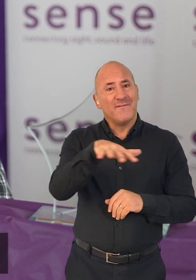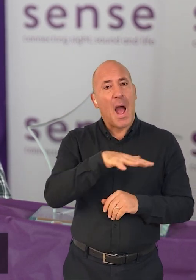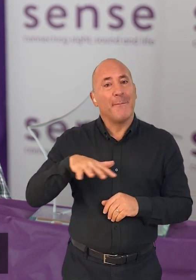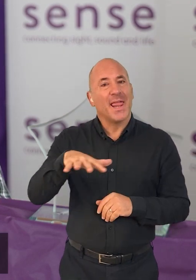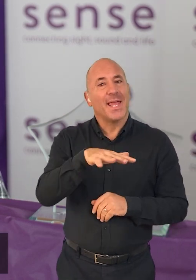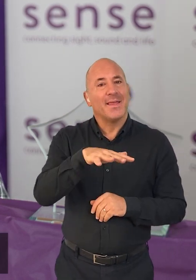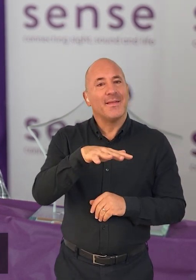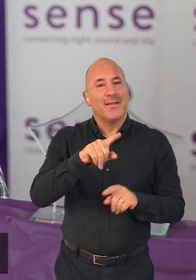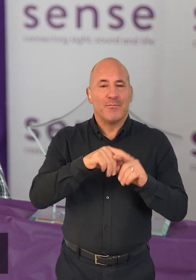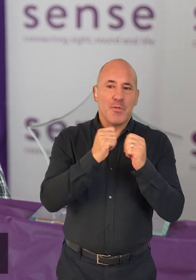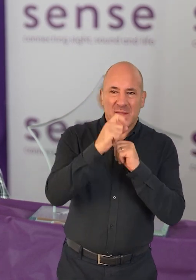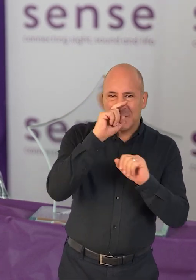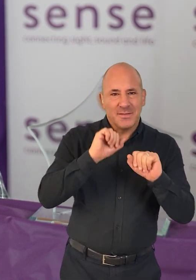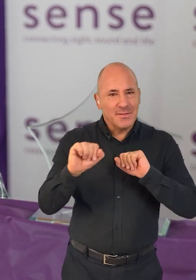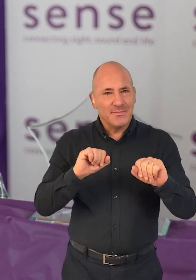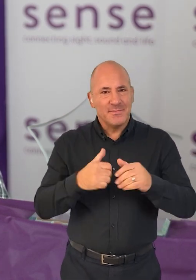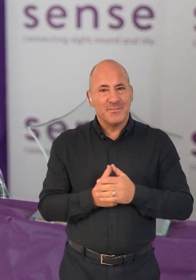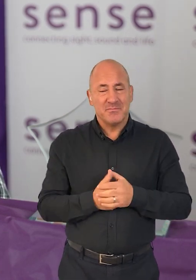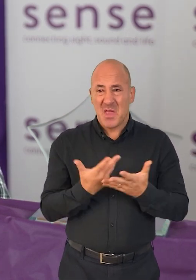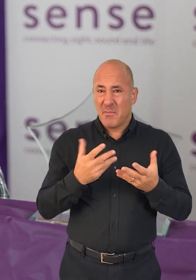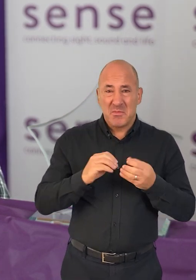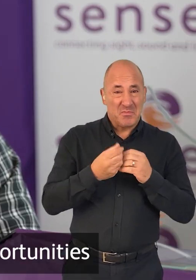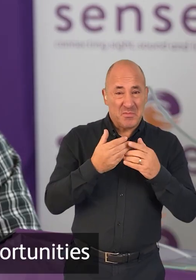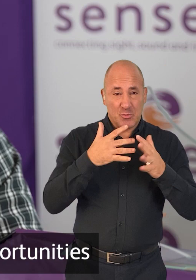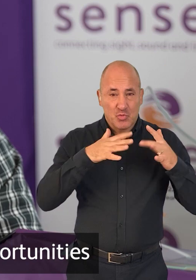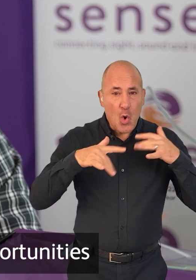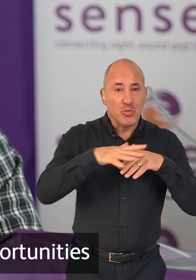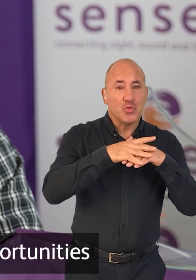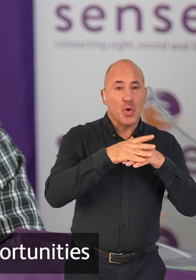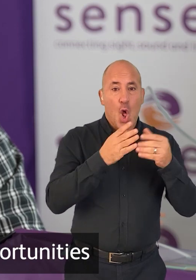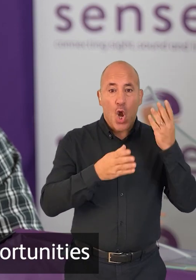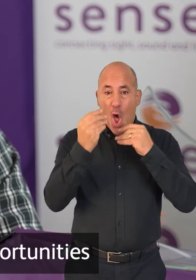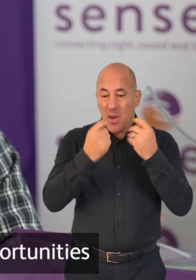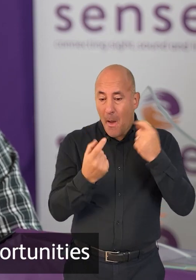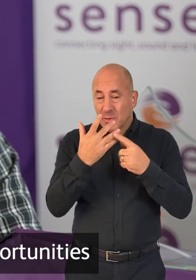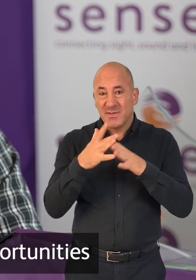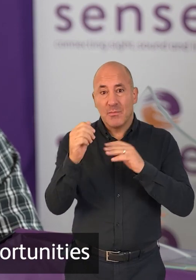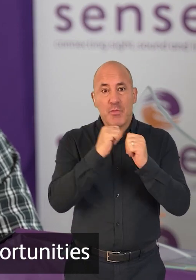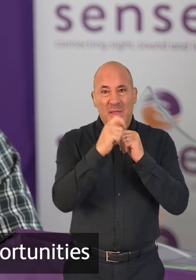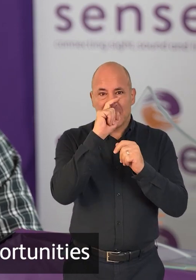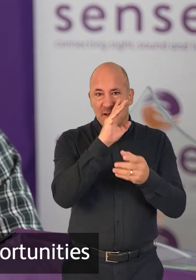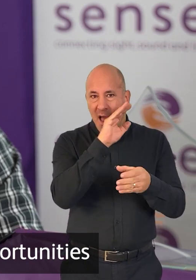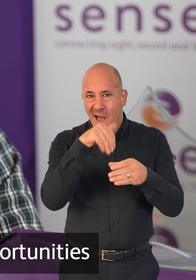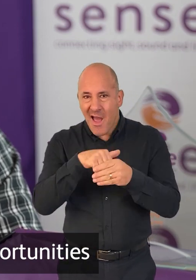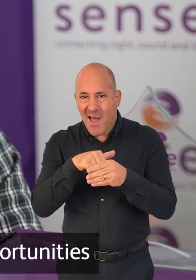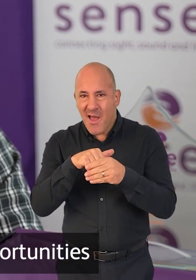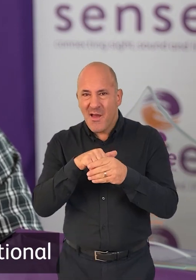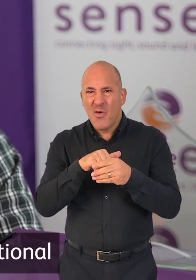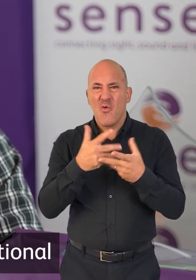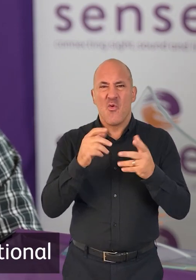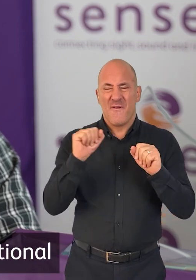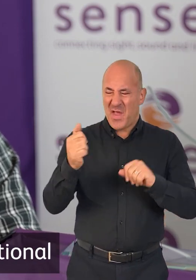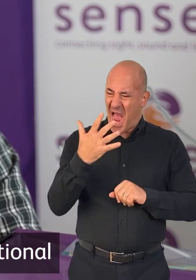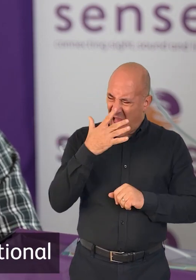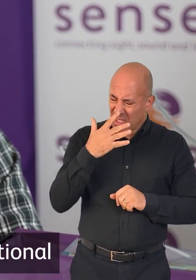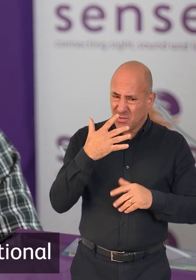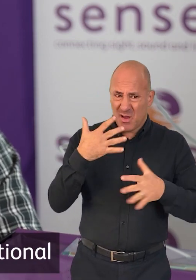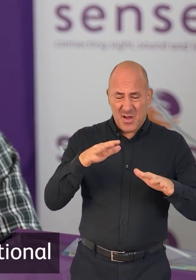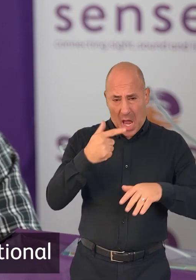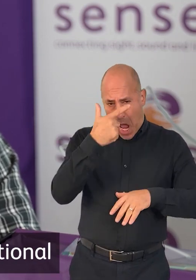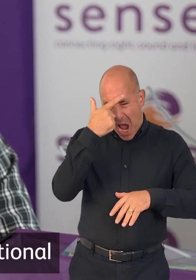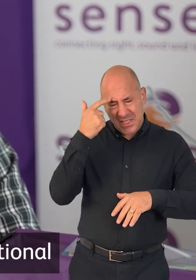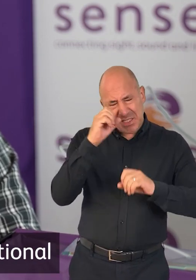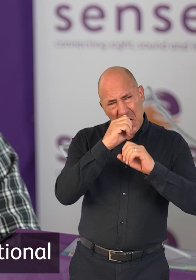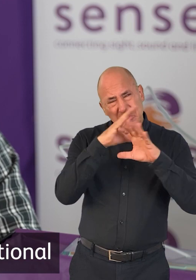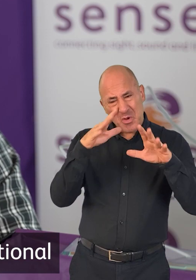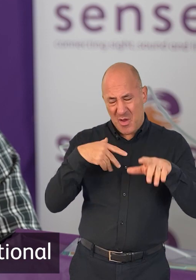done something amazing to support their family. Maybe they've created social or learning opportunities for their brother or